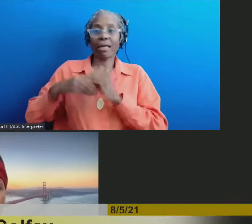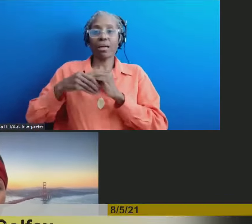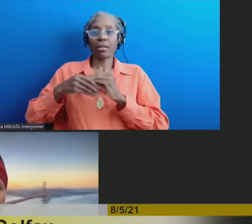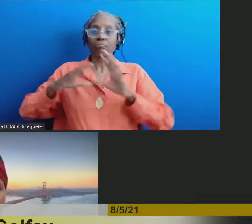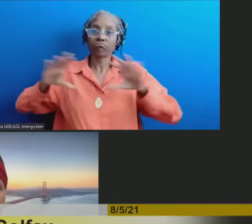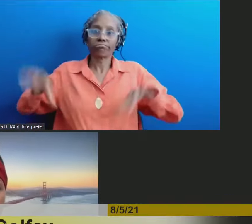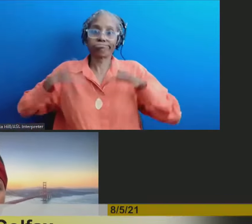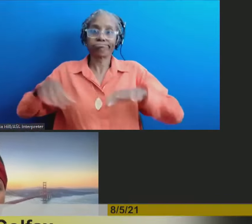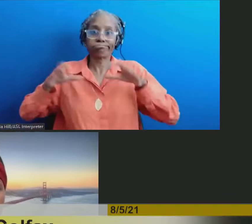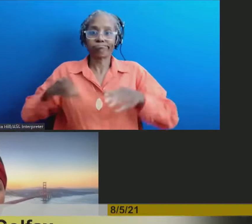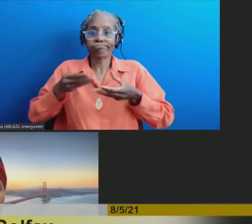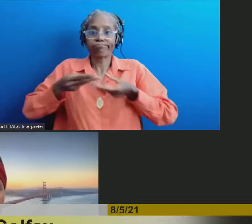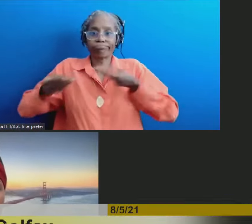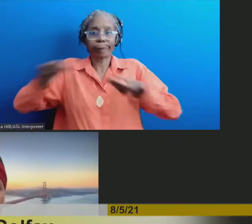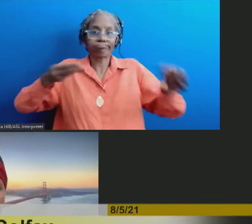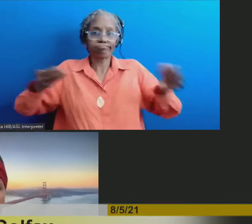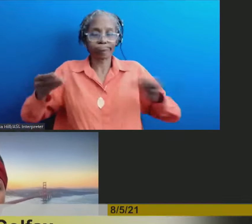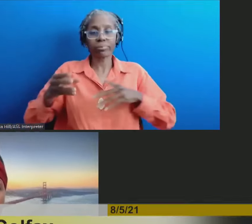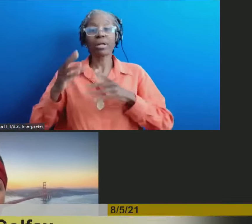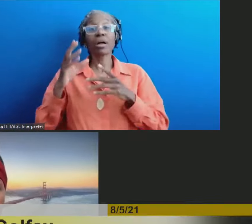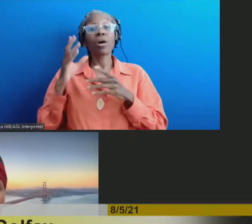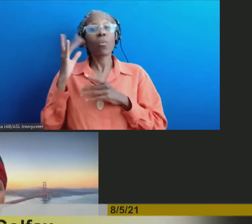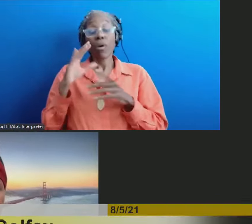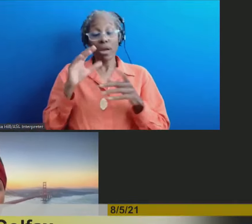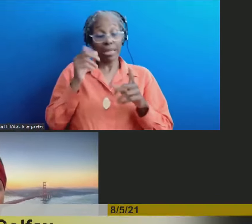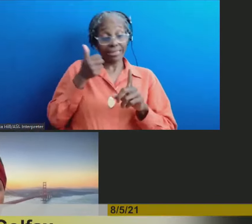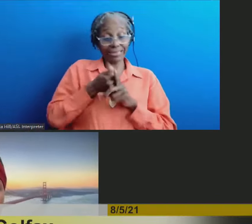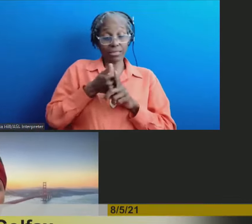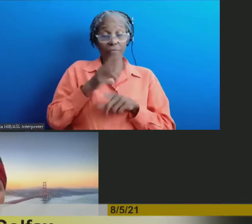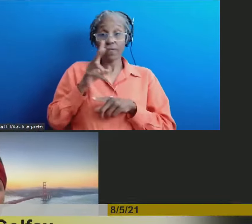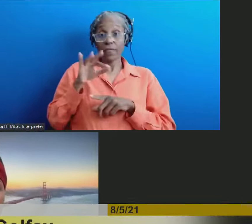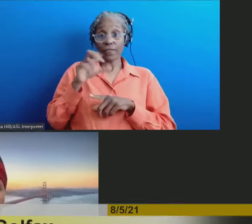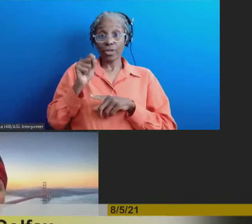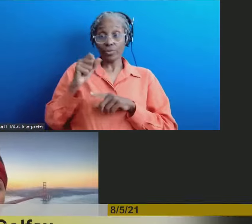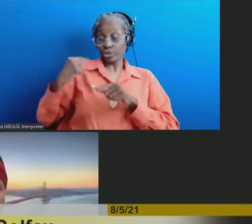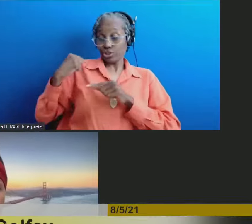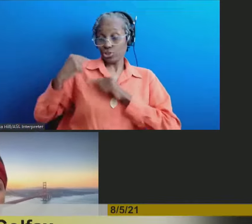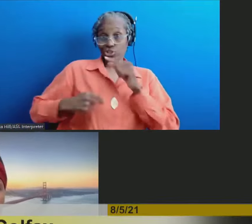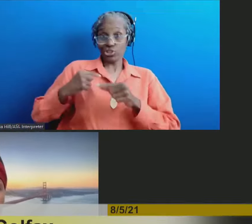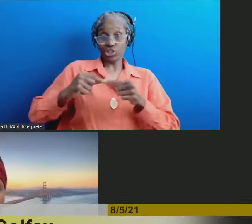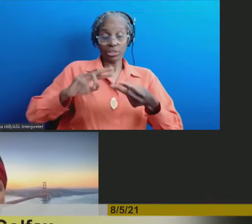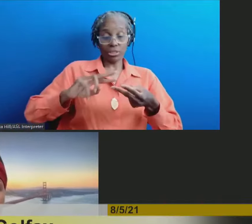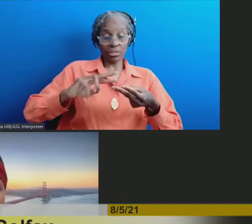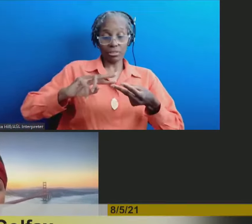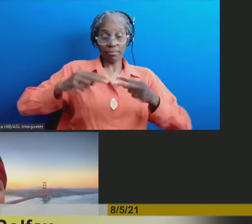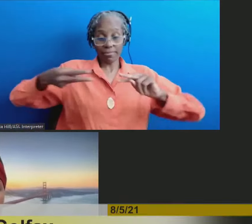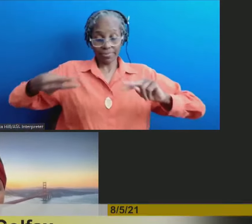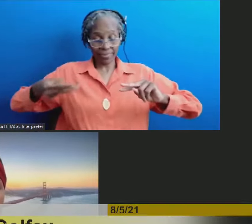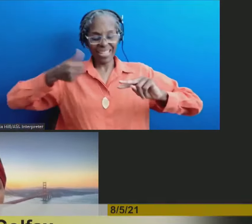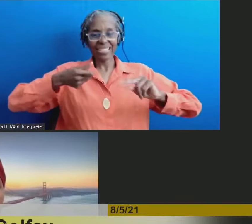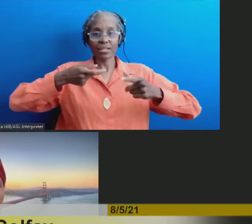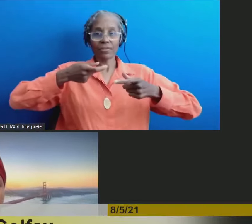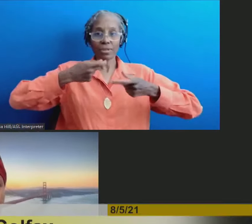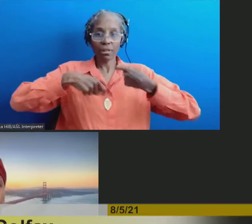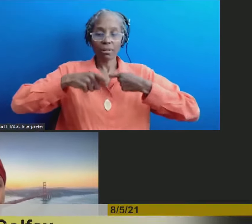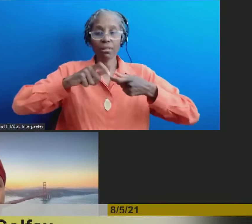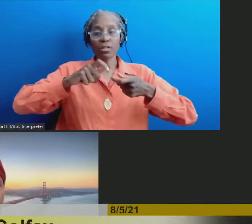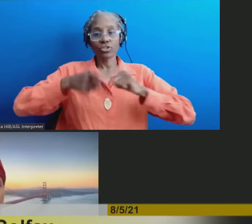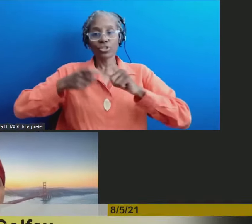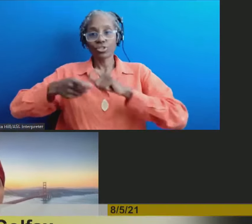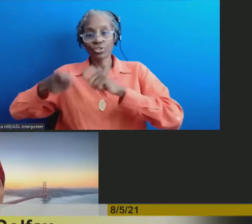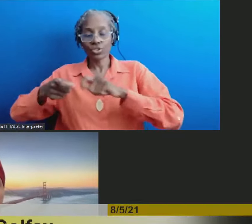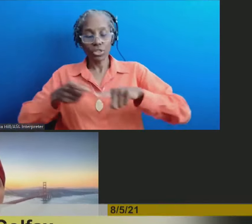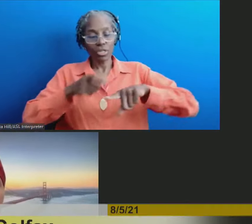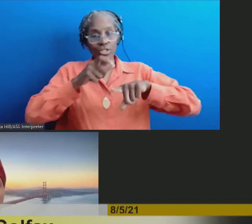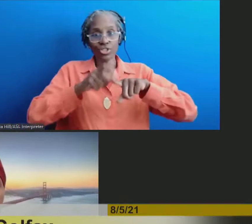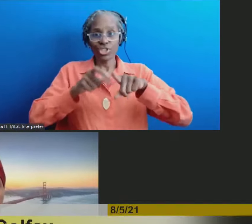is the virus has mutated so that it allows the virus to bind better to our cells and enter